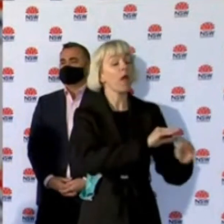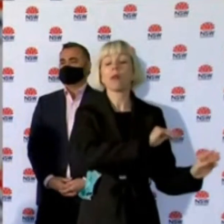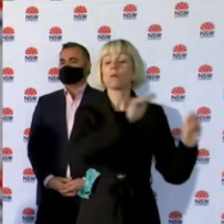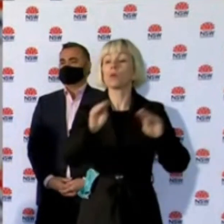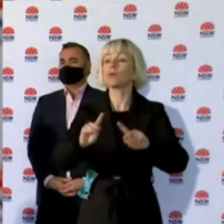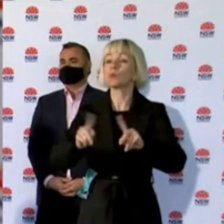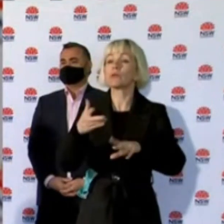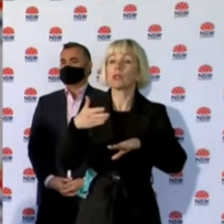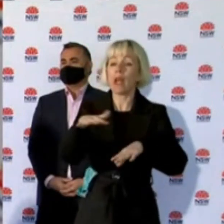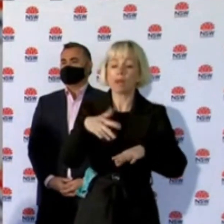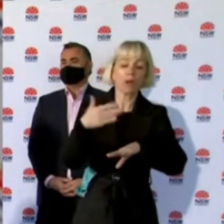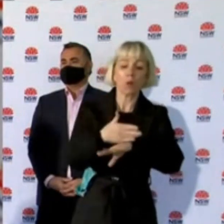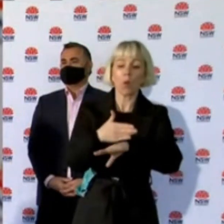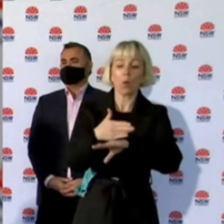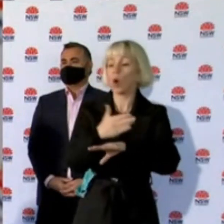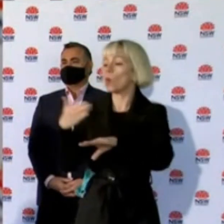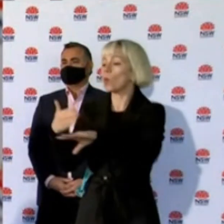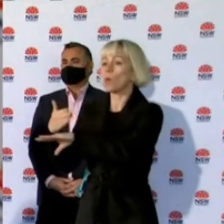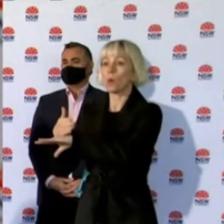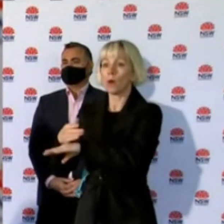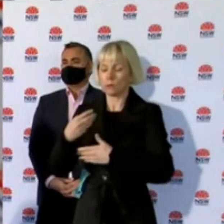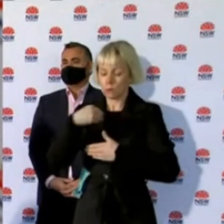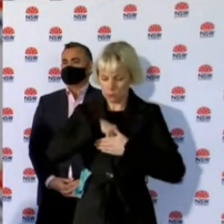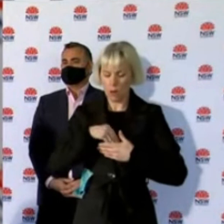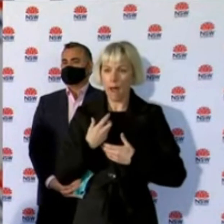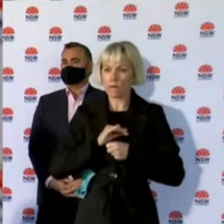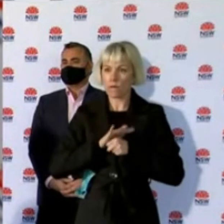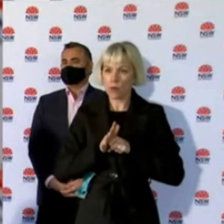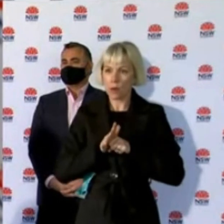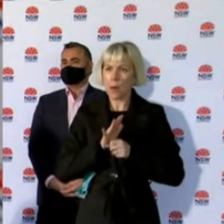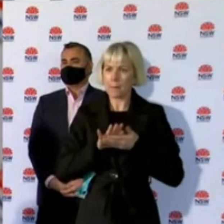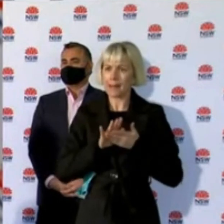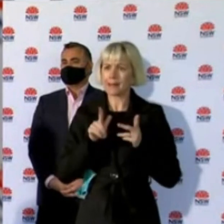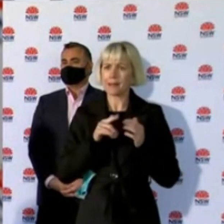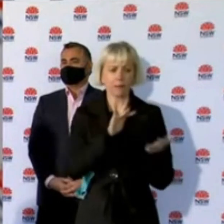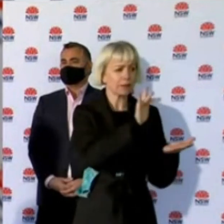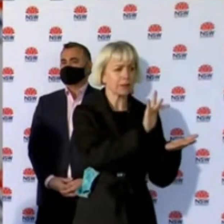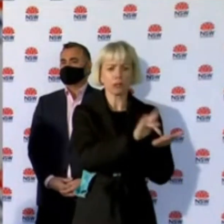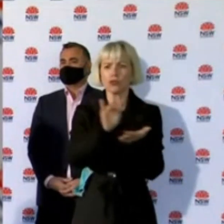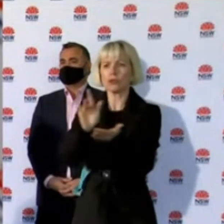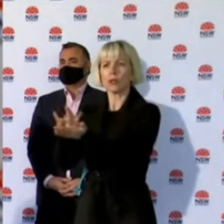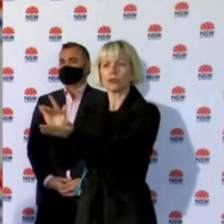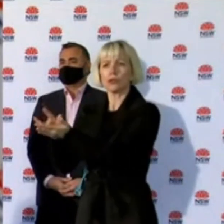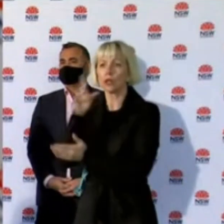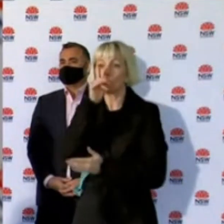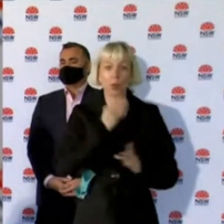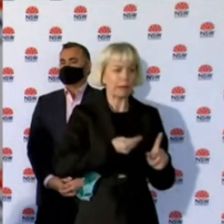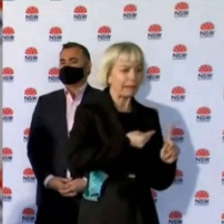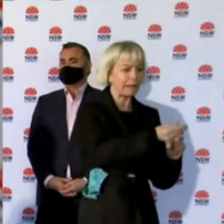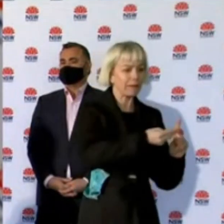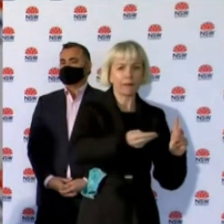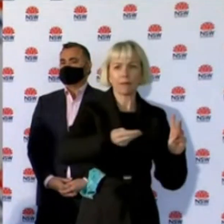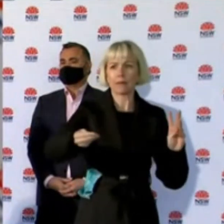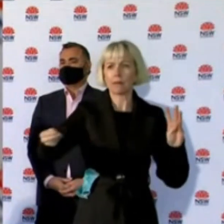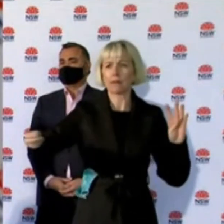could unknowingly be spreading it across suburbs and across different groups, and that's the last thing we need. So please appreciate not just the health